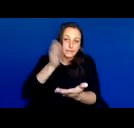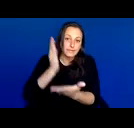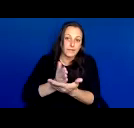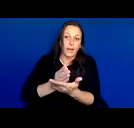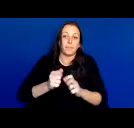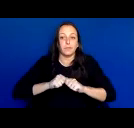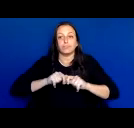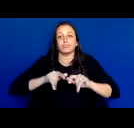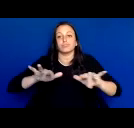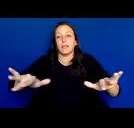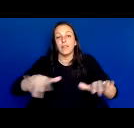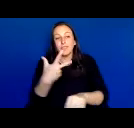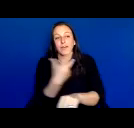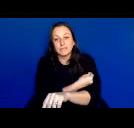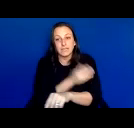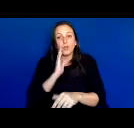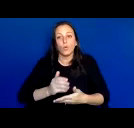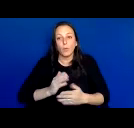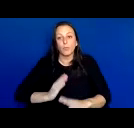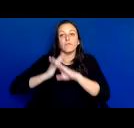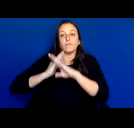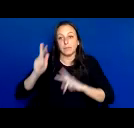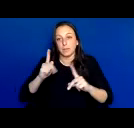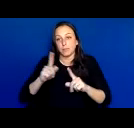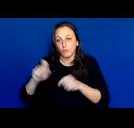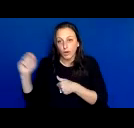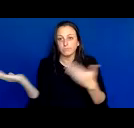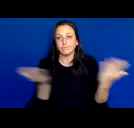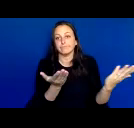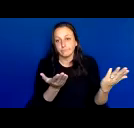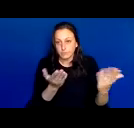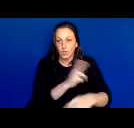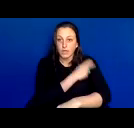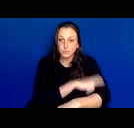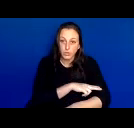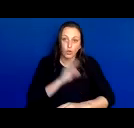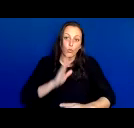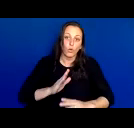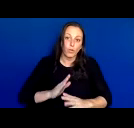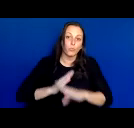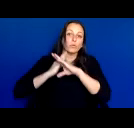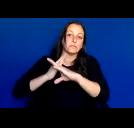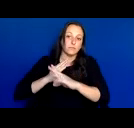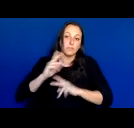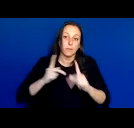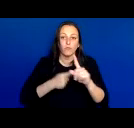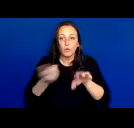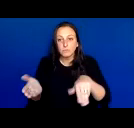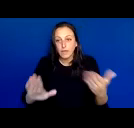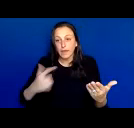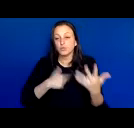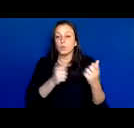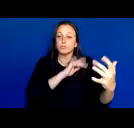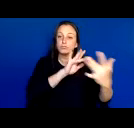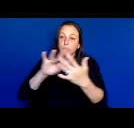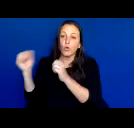from being hospitalized and people from dying. And so we are doing all that we can to reach out to Coloradans to make sure that they have all the information that they need